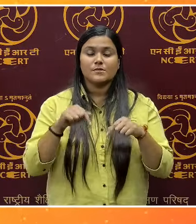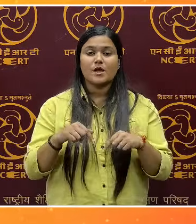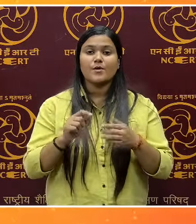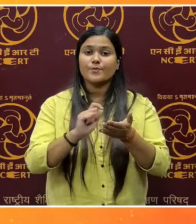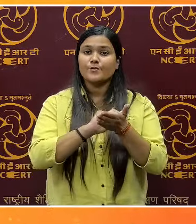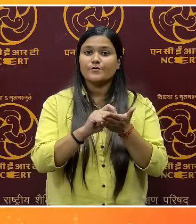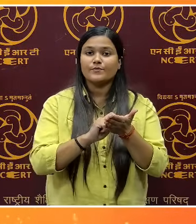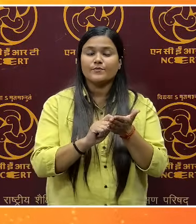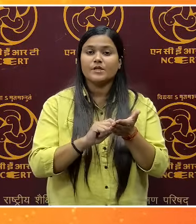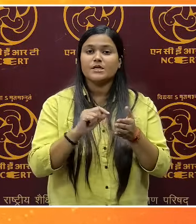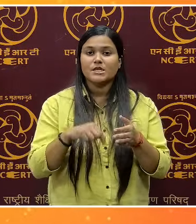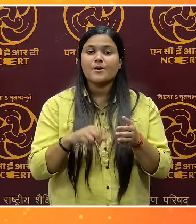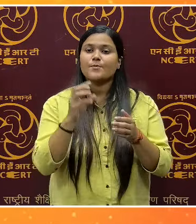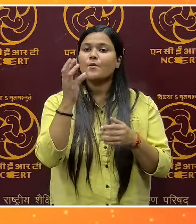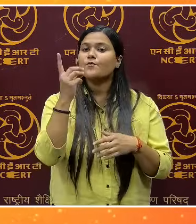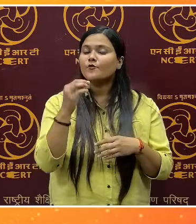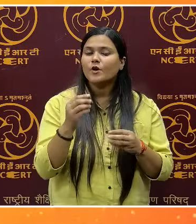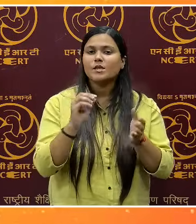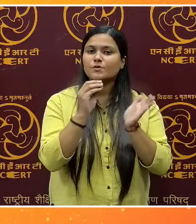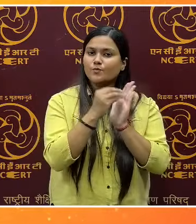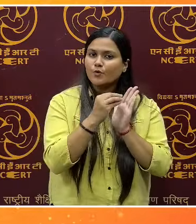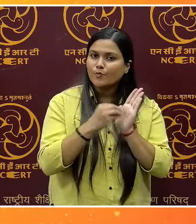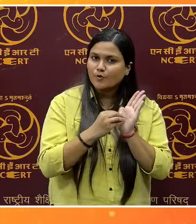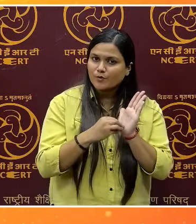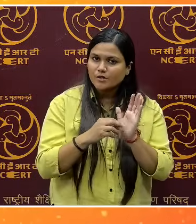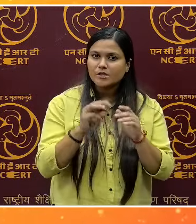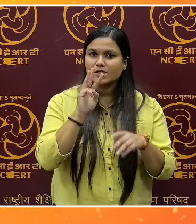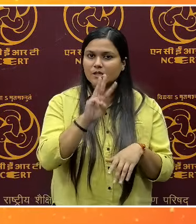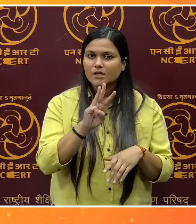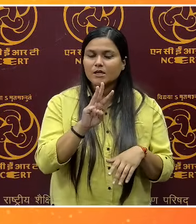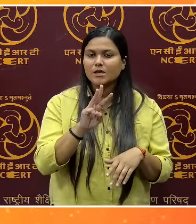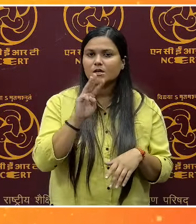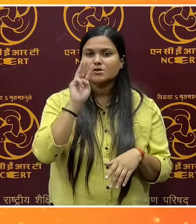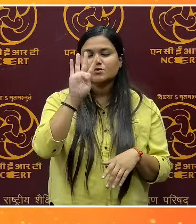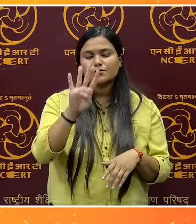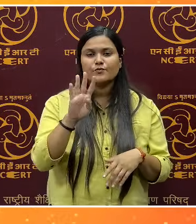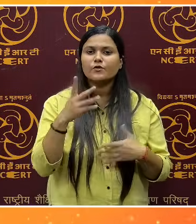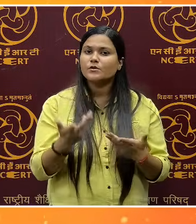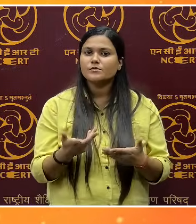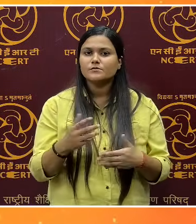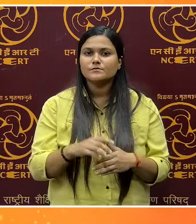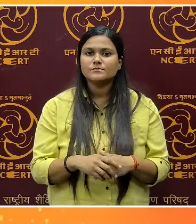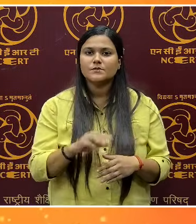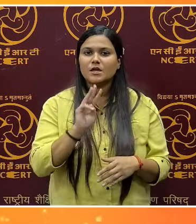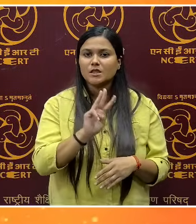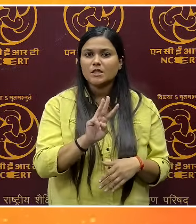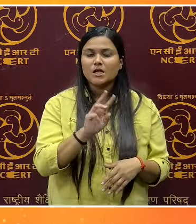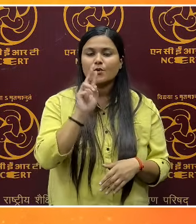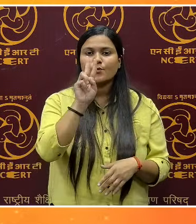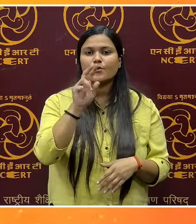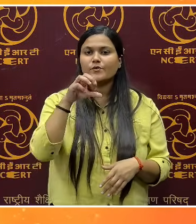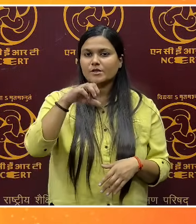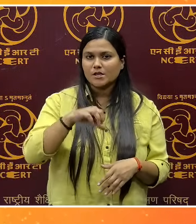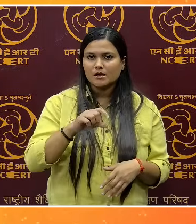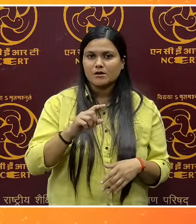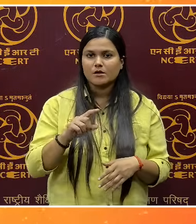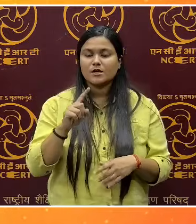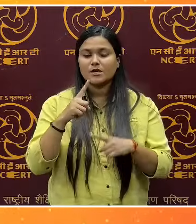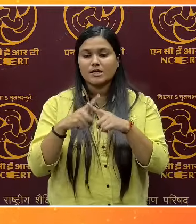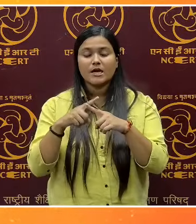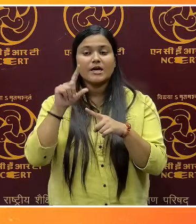its numerical value, children. Okay. 3 square into 10 to the power 4. 3 square is 9. 9 into 10 to the power